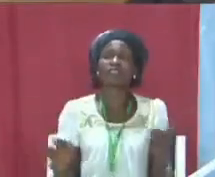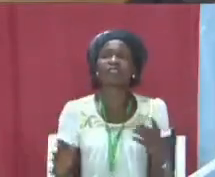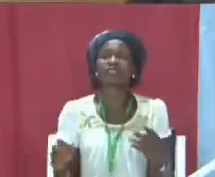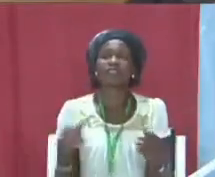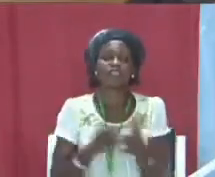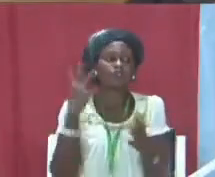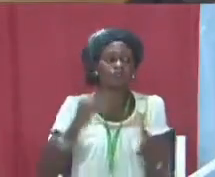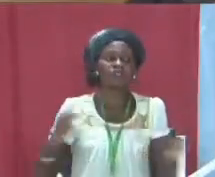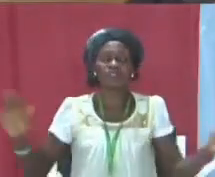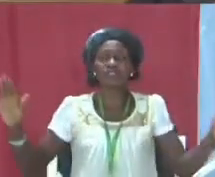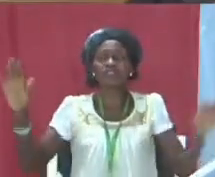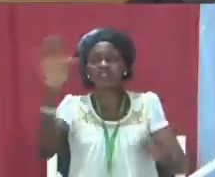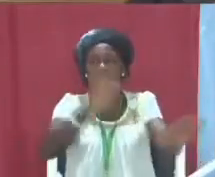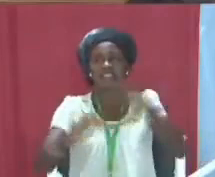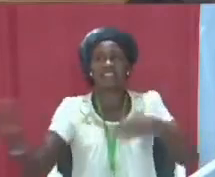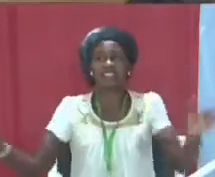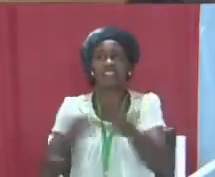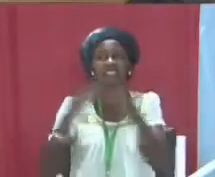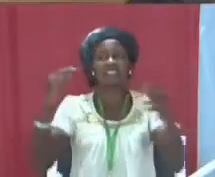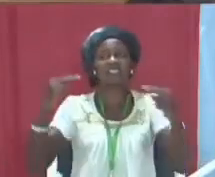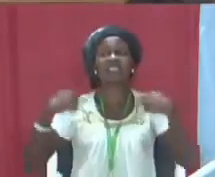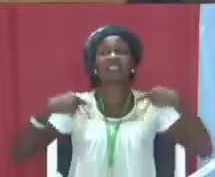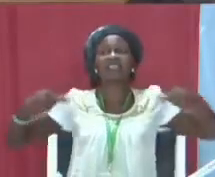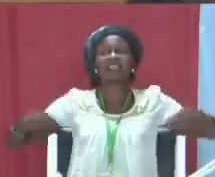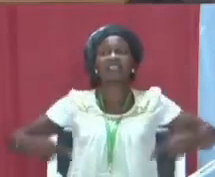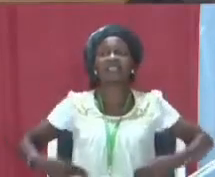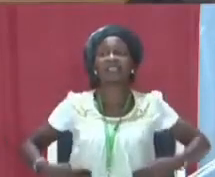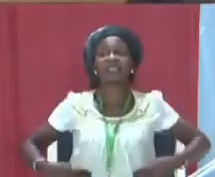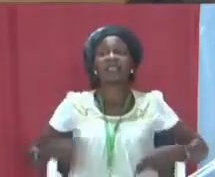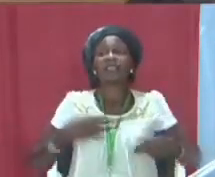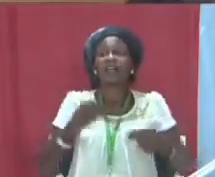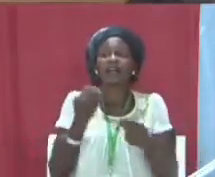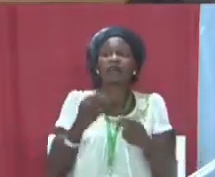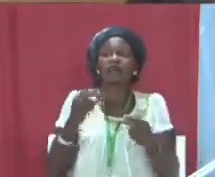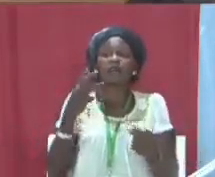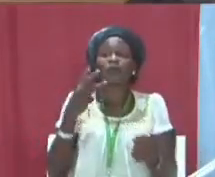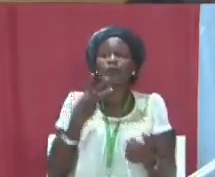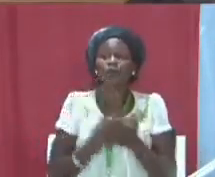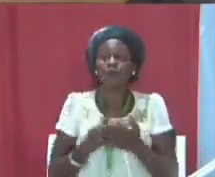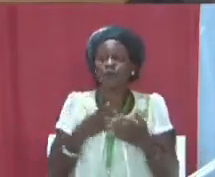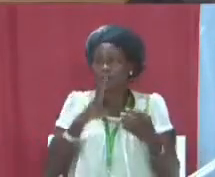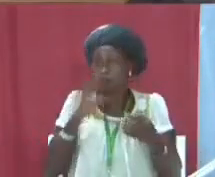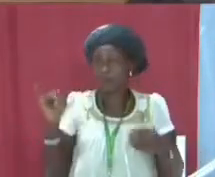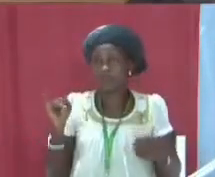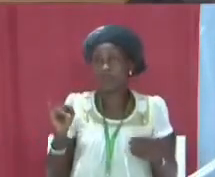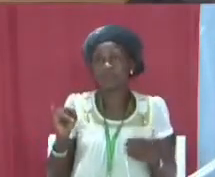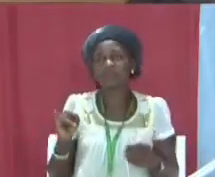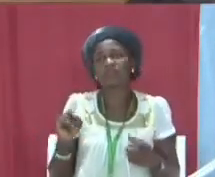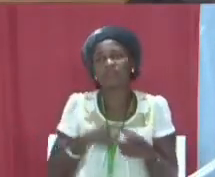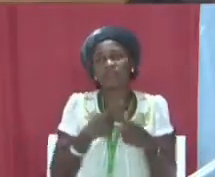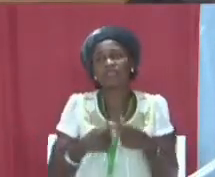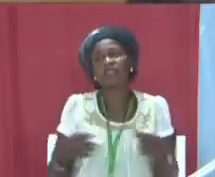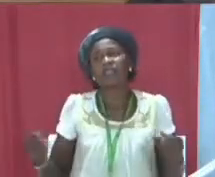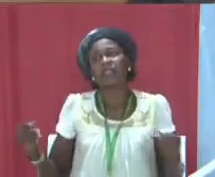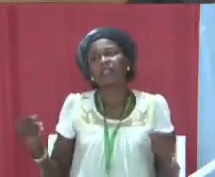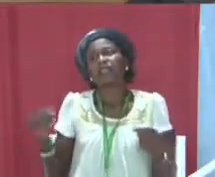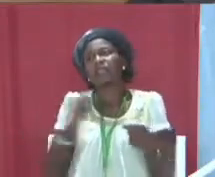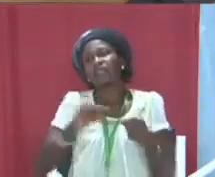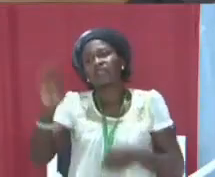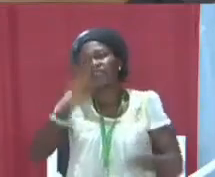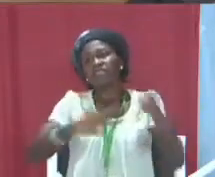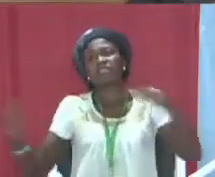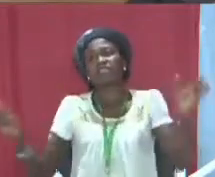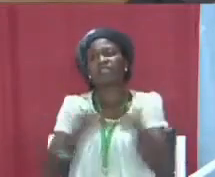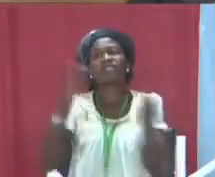a siege against his health and well-being. And then a siege against his